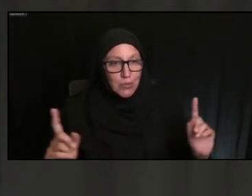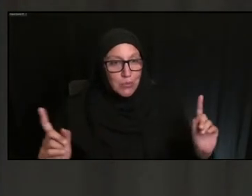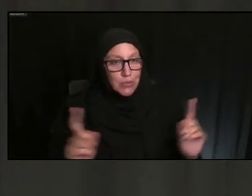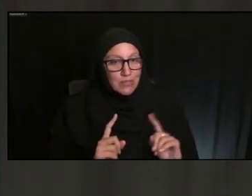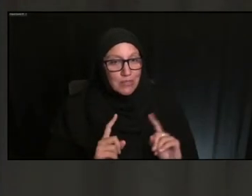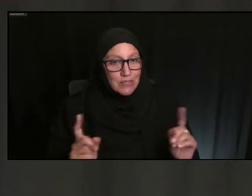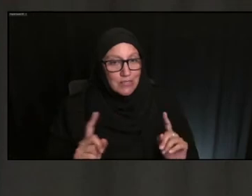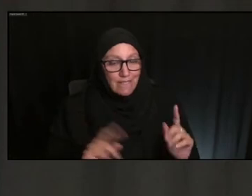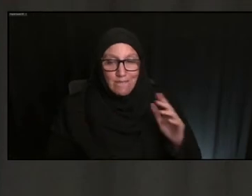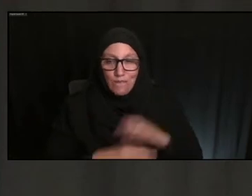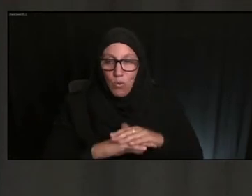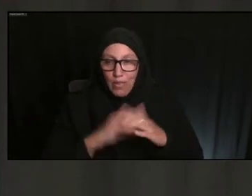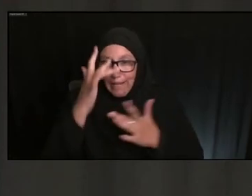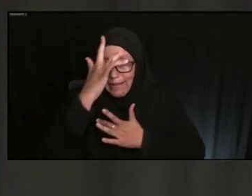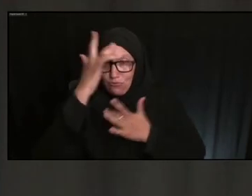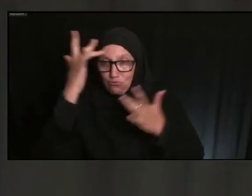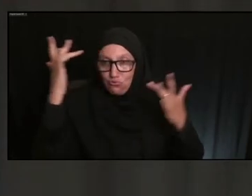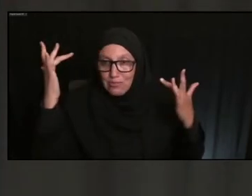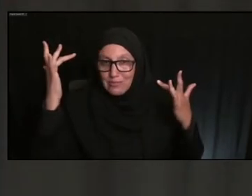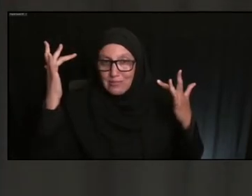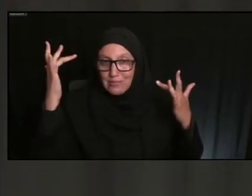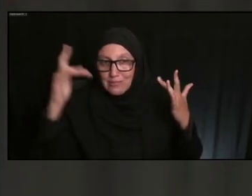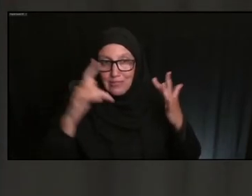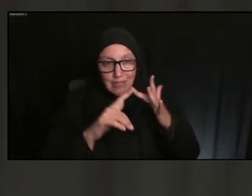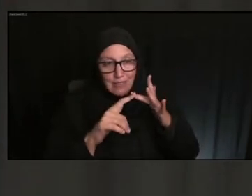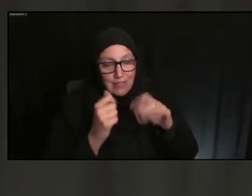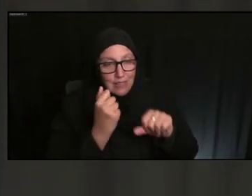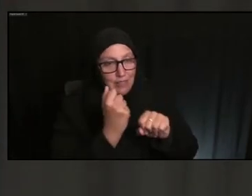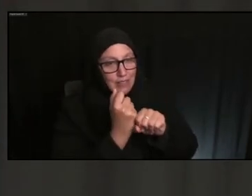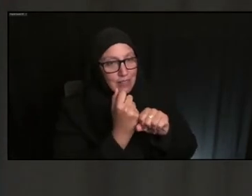ignorance, or the age of ignorance.